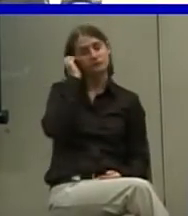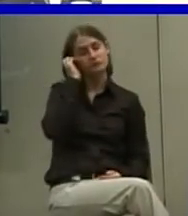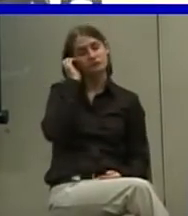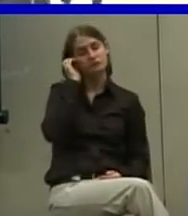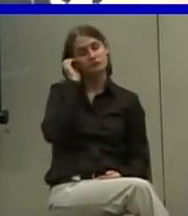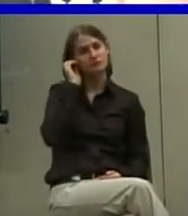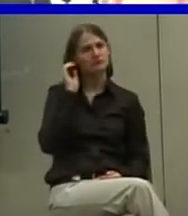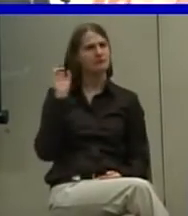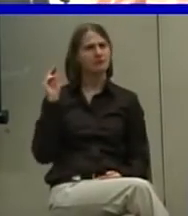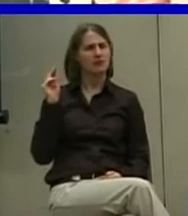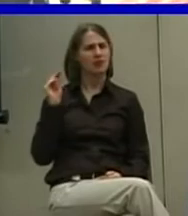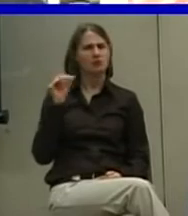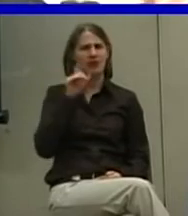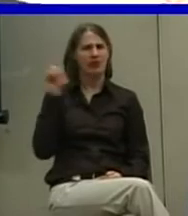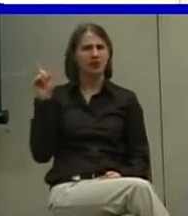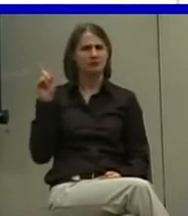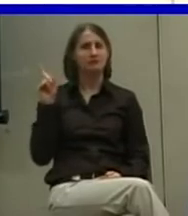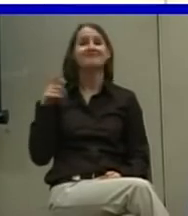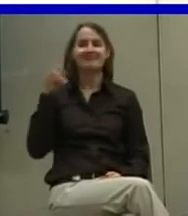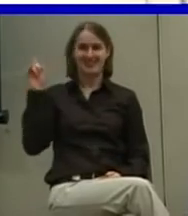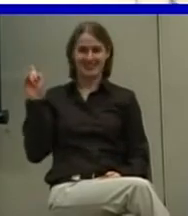No, that's not a good. This is a good example.